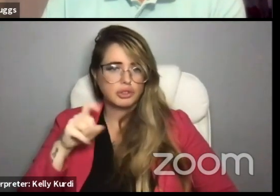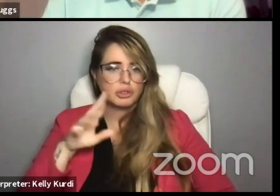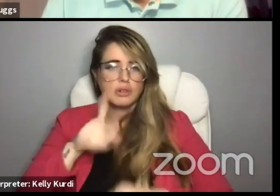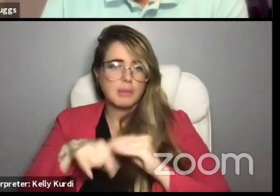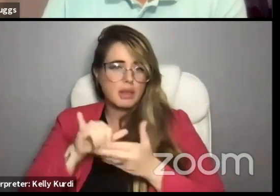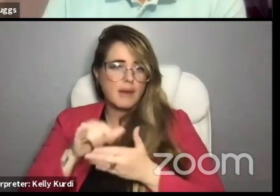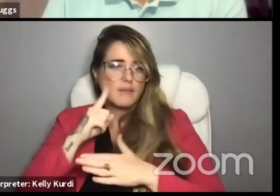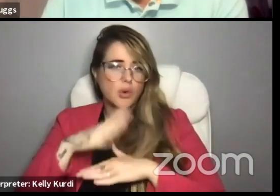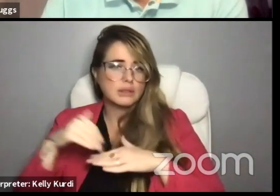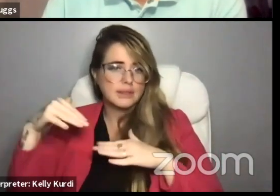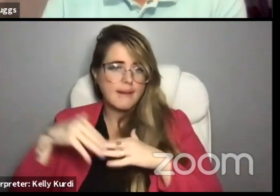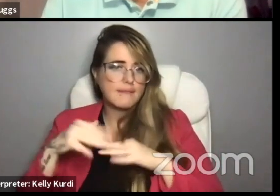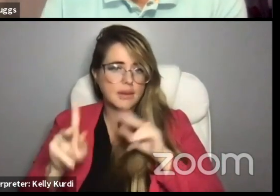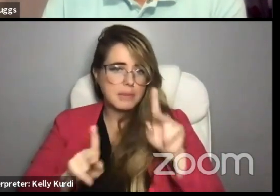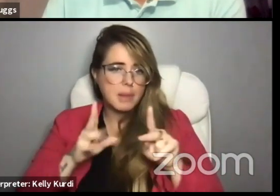and African Americans.